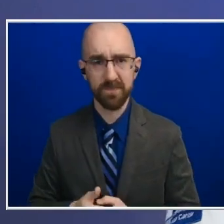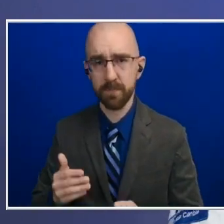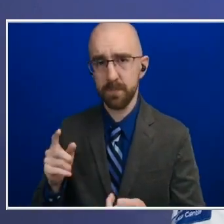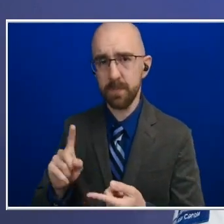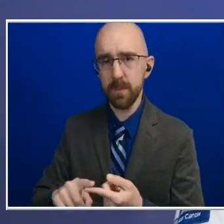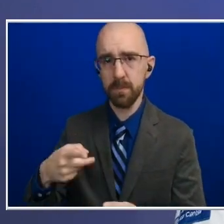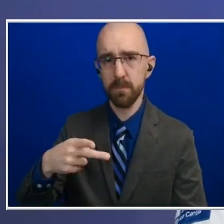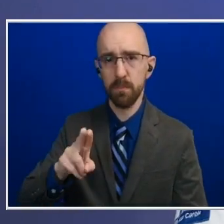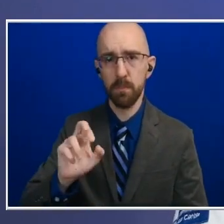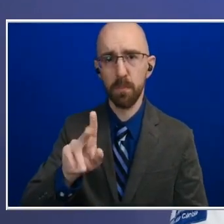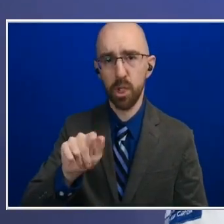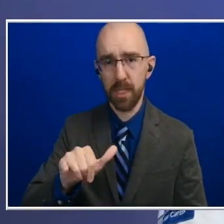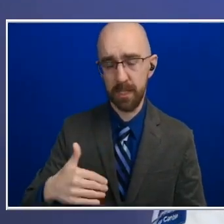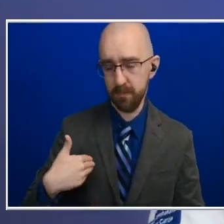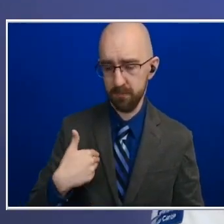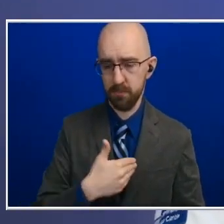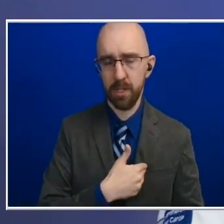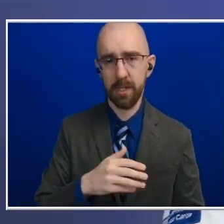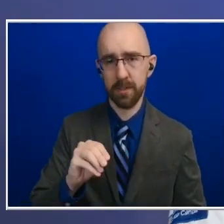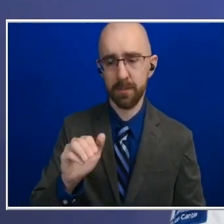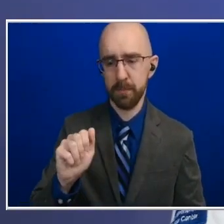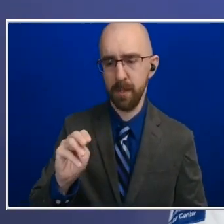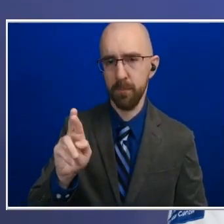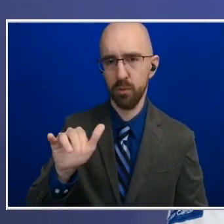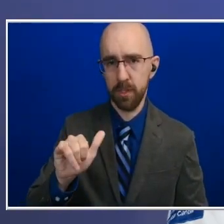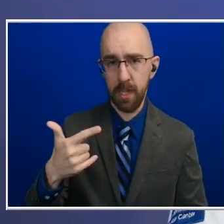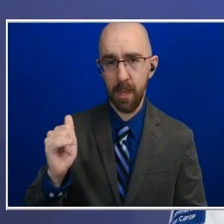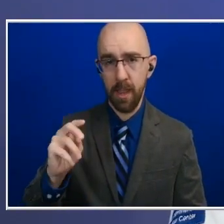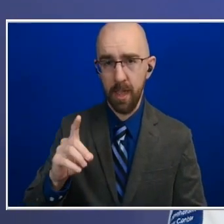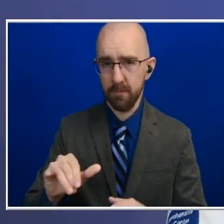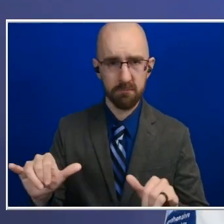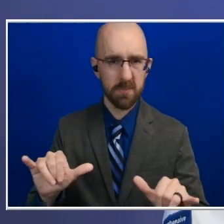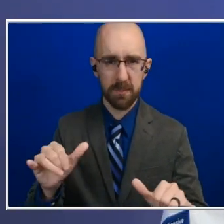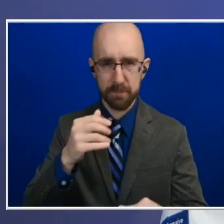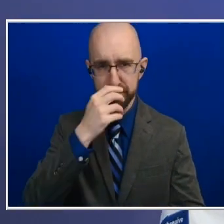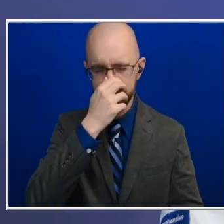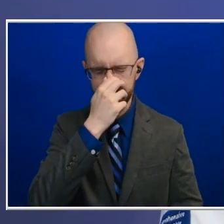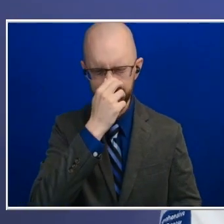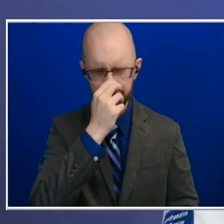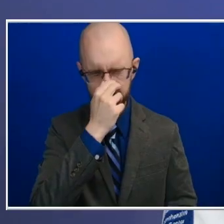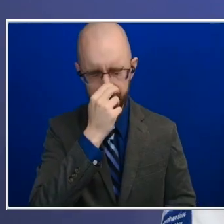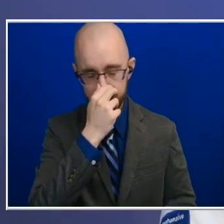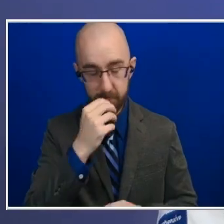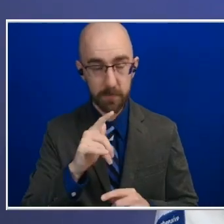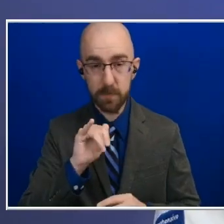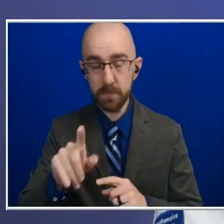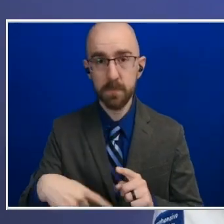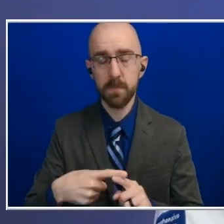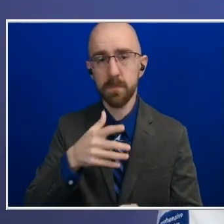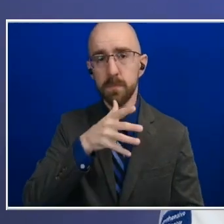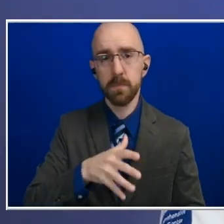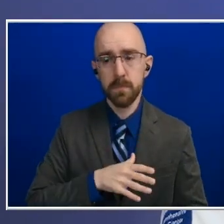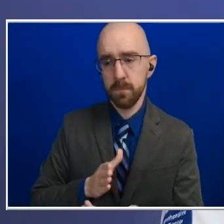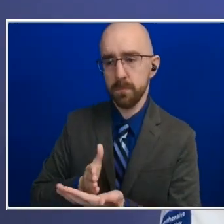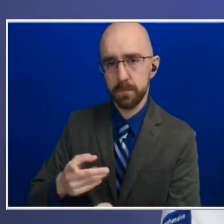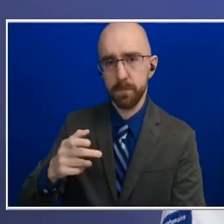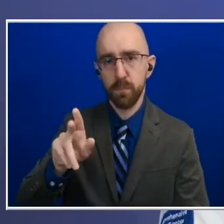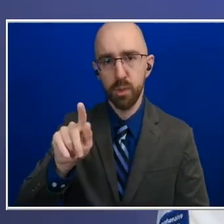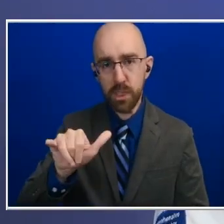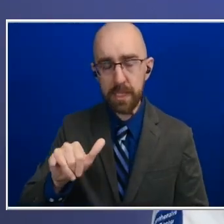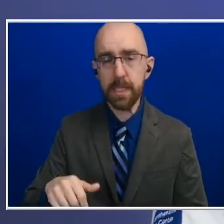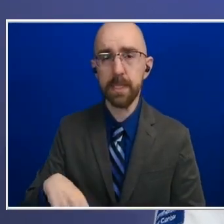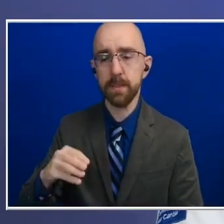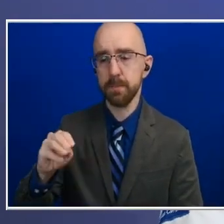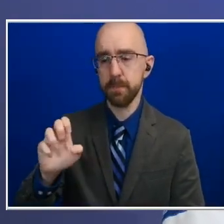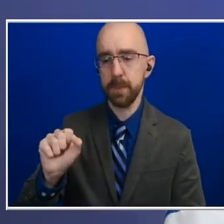breast and the mammary gland in men and women are indistinguishable. It's really when women go through puberty and start having menstrual cycles, those pulses of